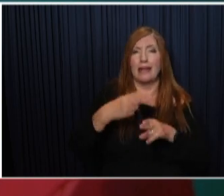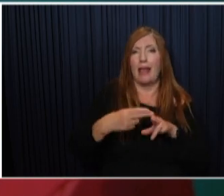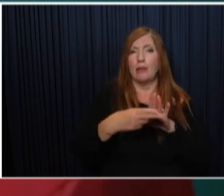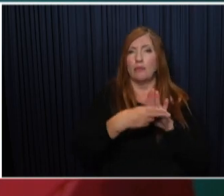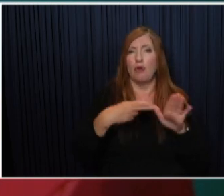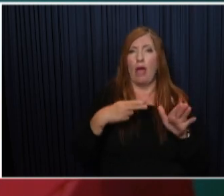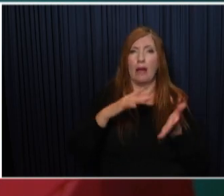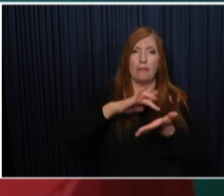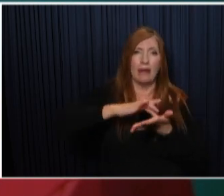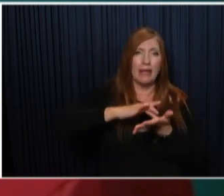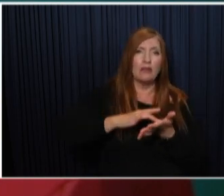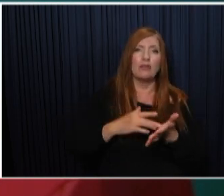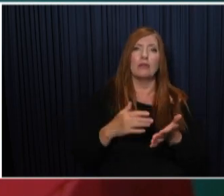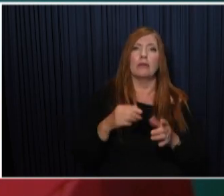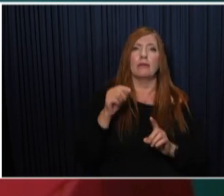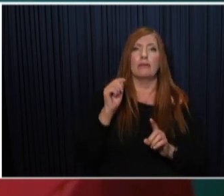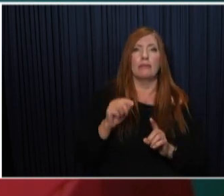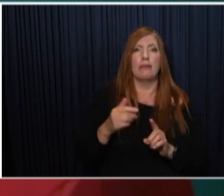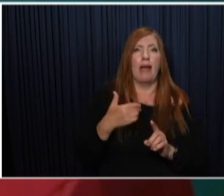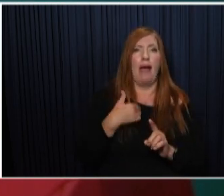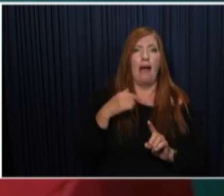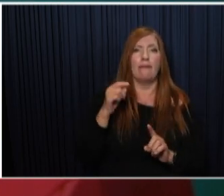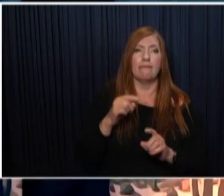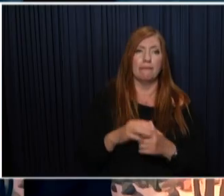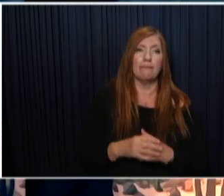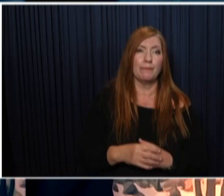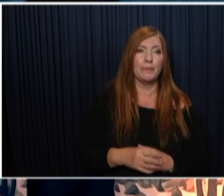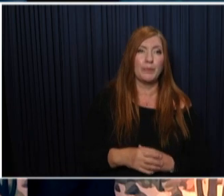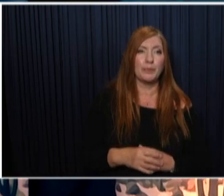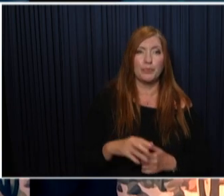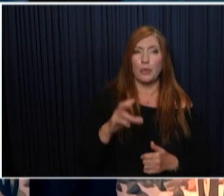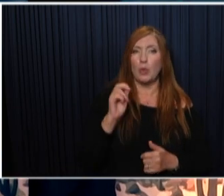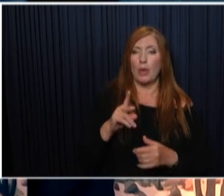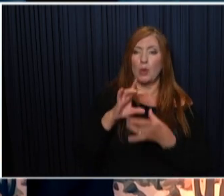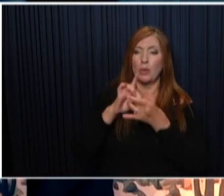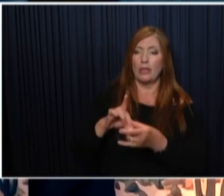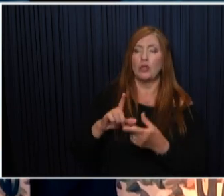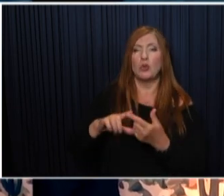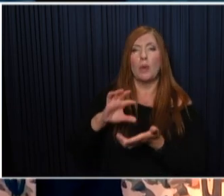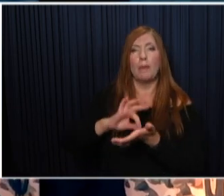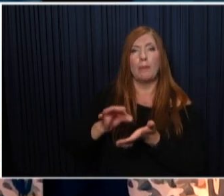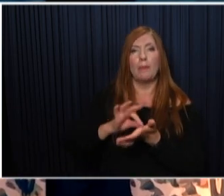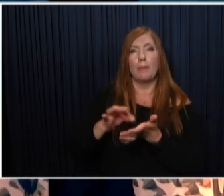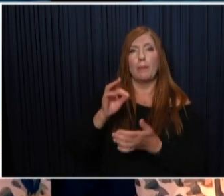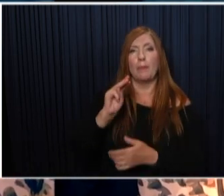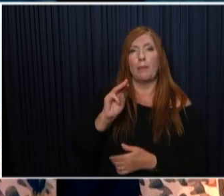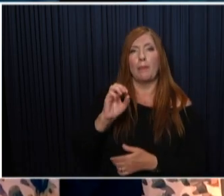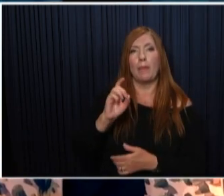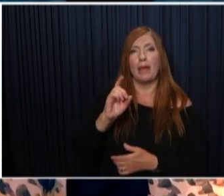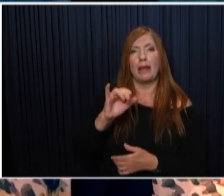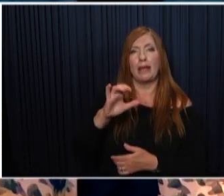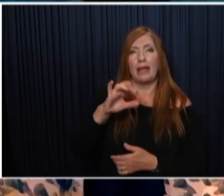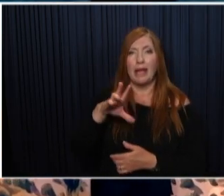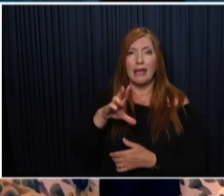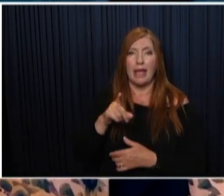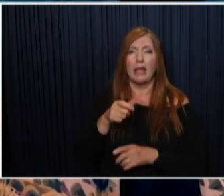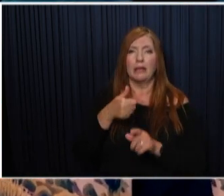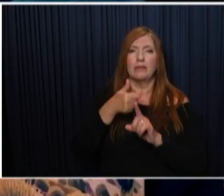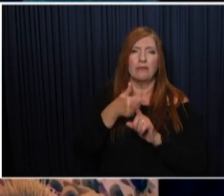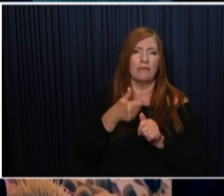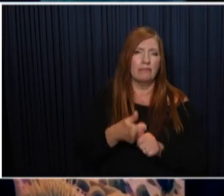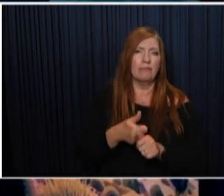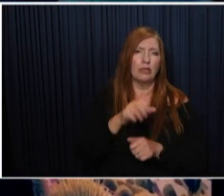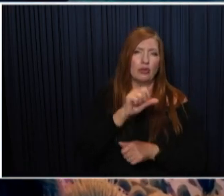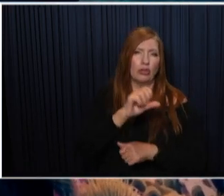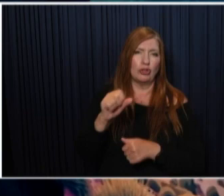drug. They had the earliest. All right. When it comes to Medicaid, let's kind of stick with Social Security, Medicare, Medicaid,